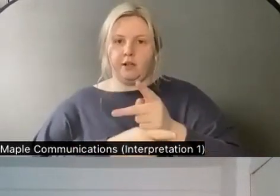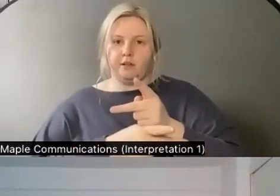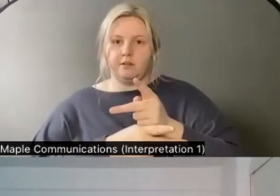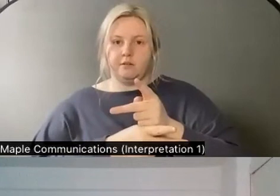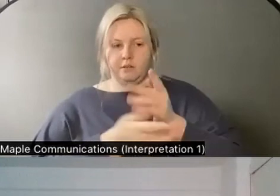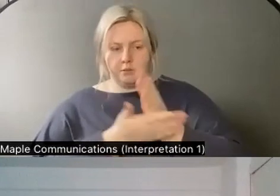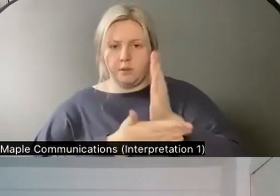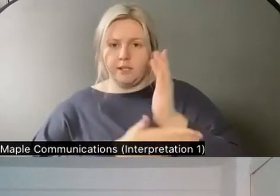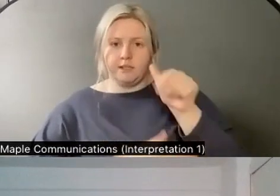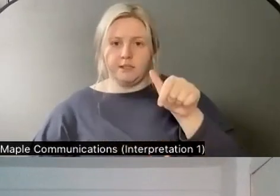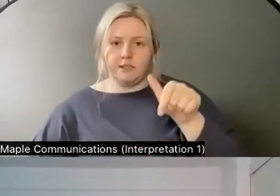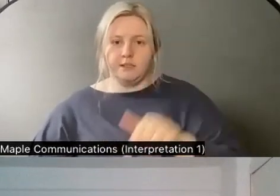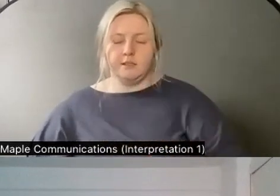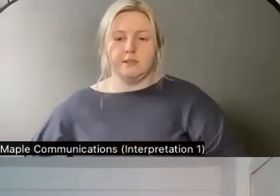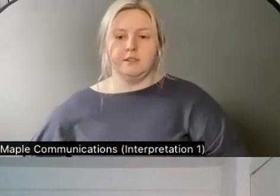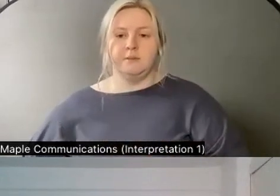And so I think that,